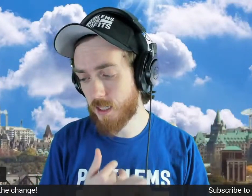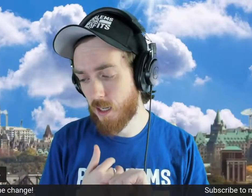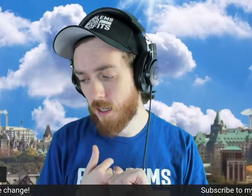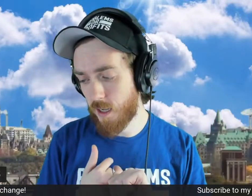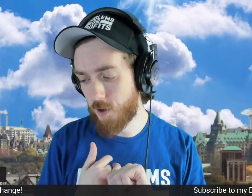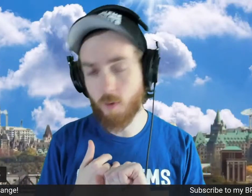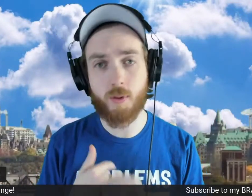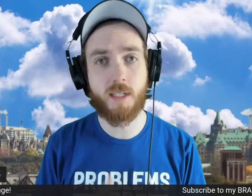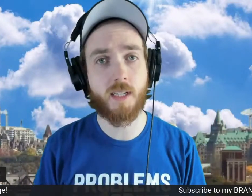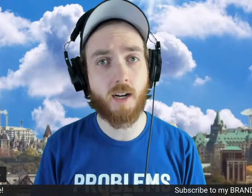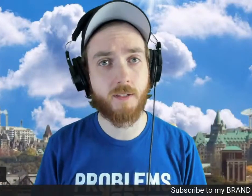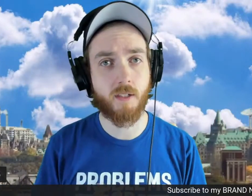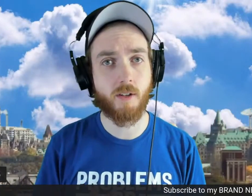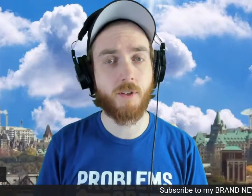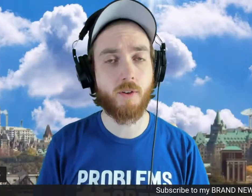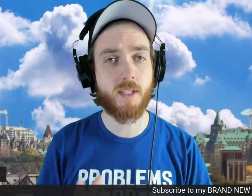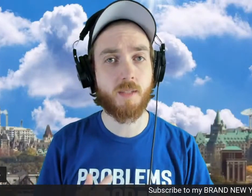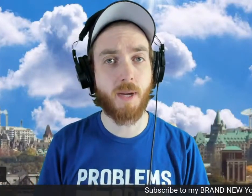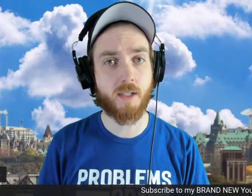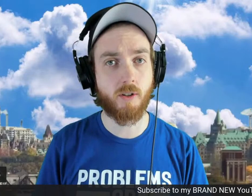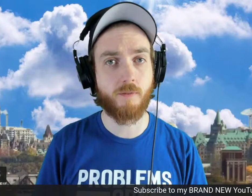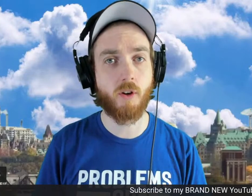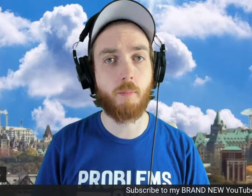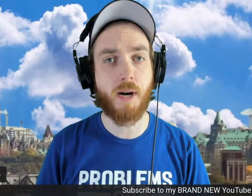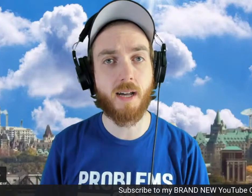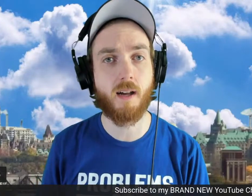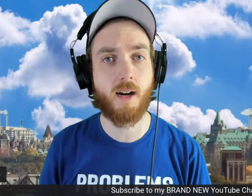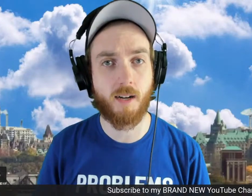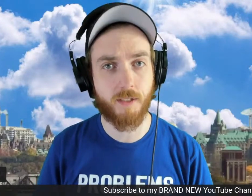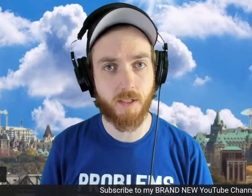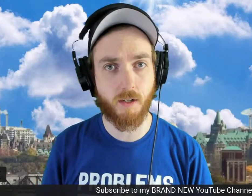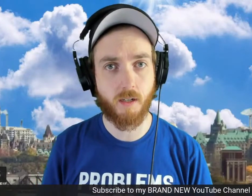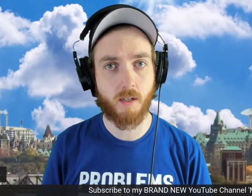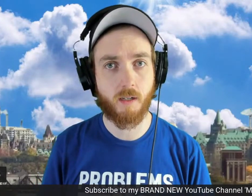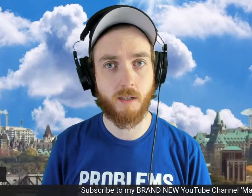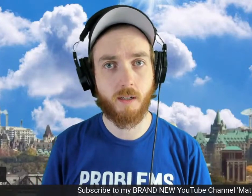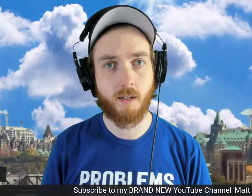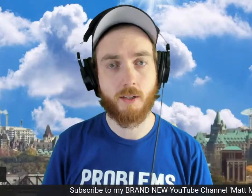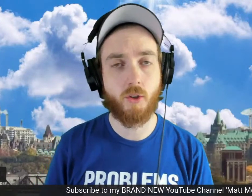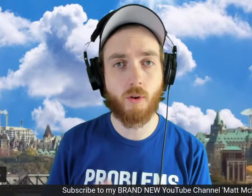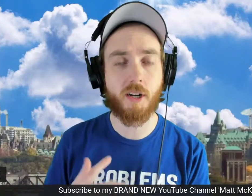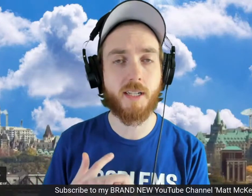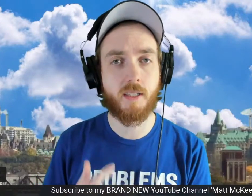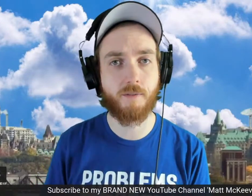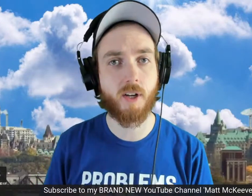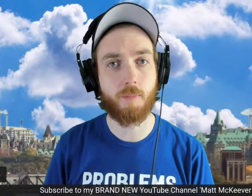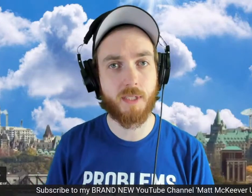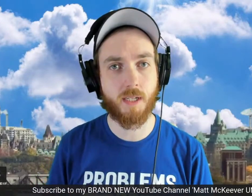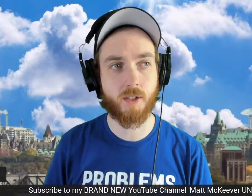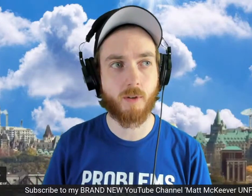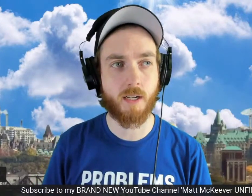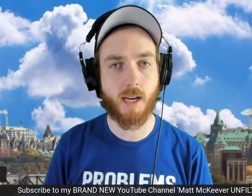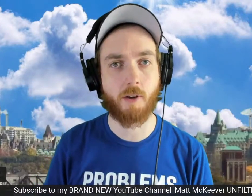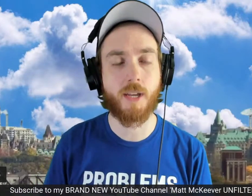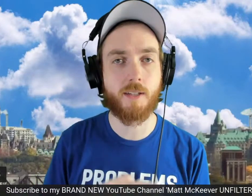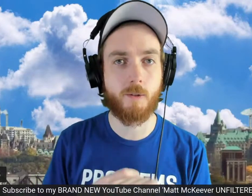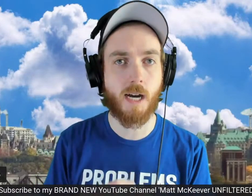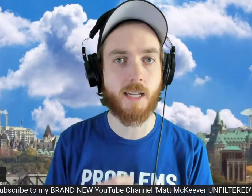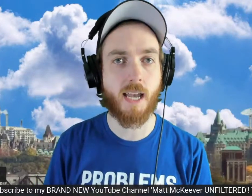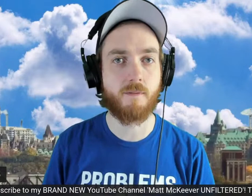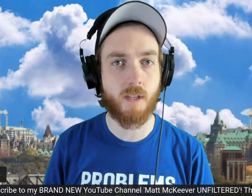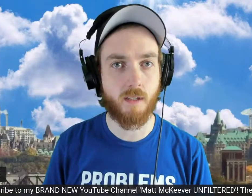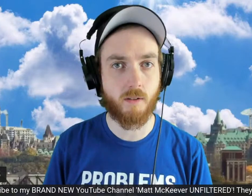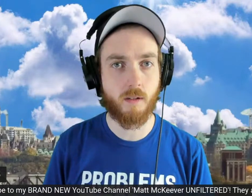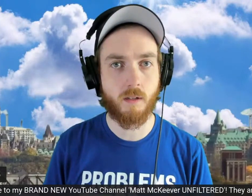say is, if you're a police officer, if you're an inspector, if you're a bylaw officer, you are in a difficult position right now, and I do